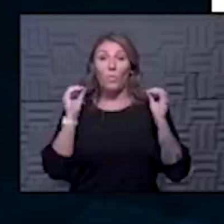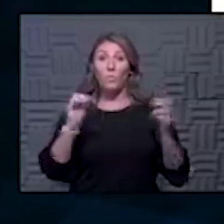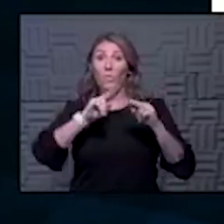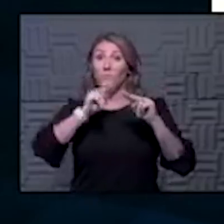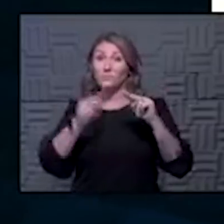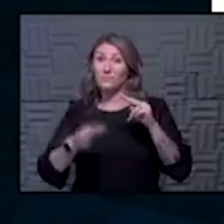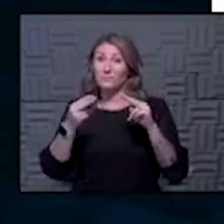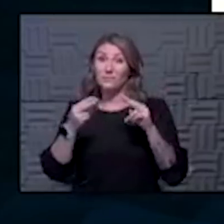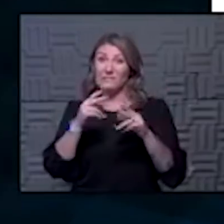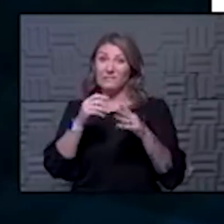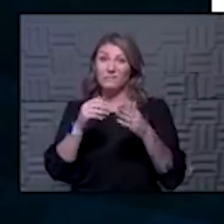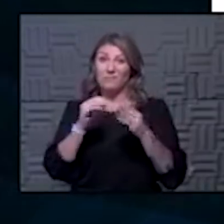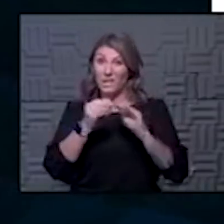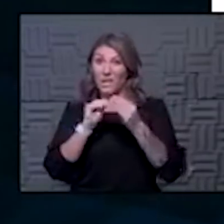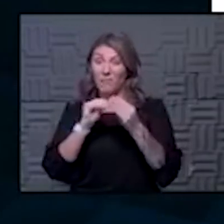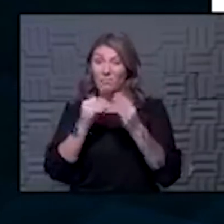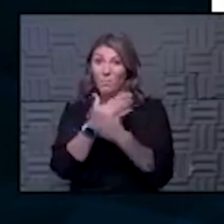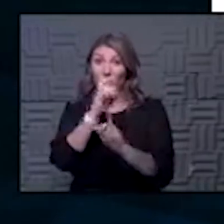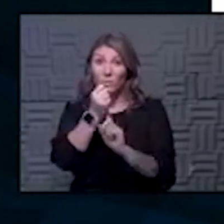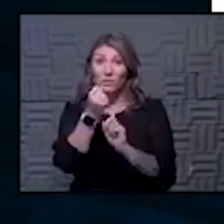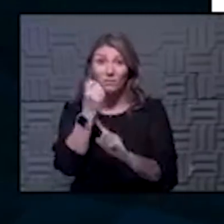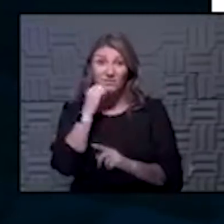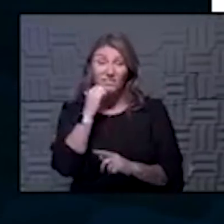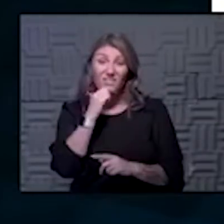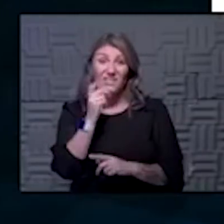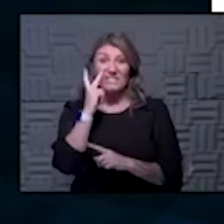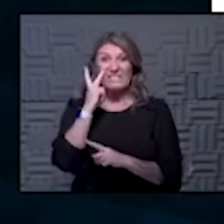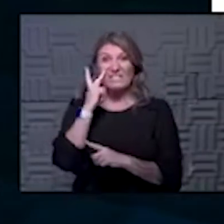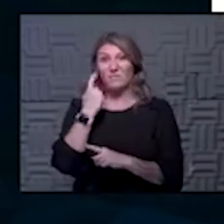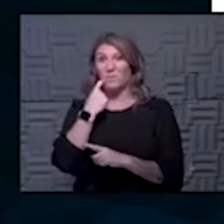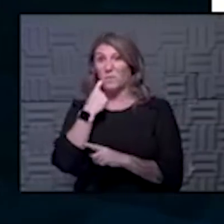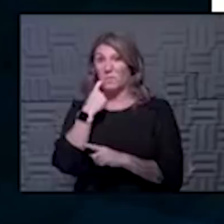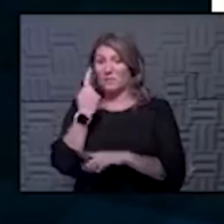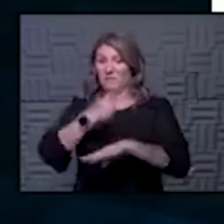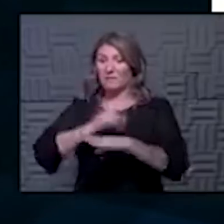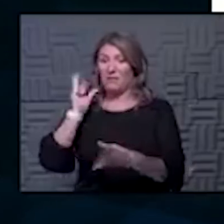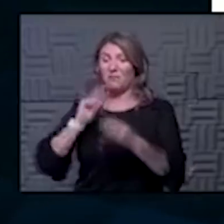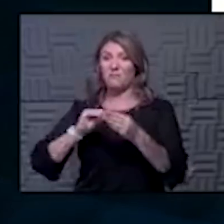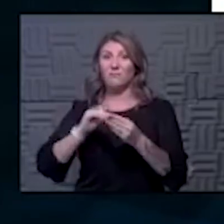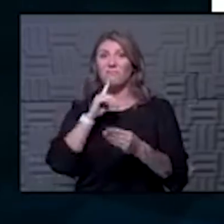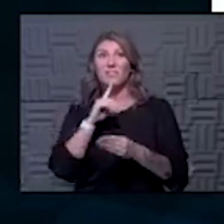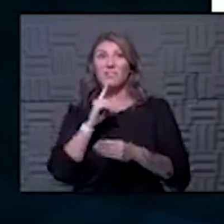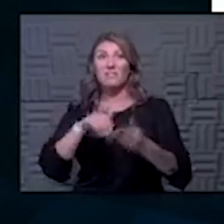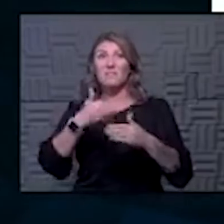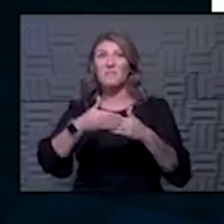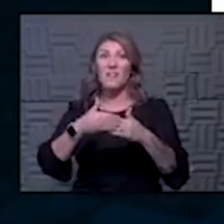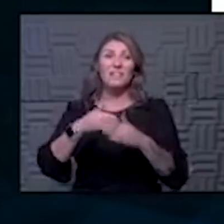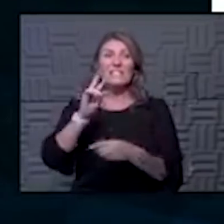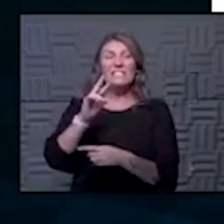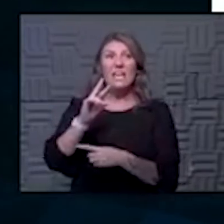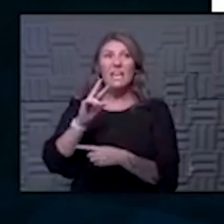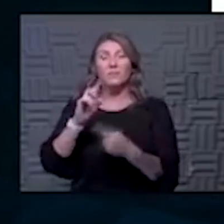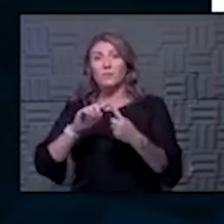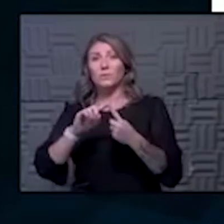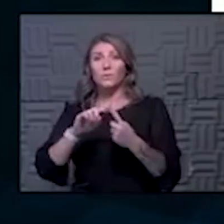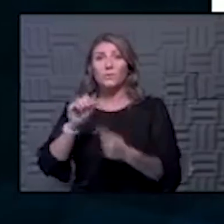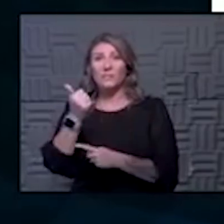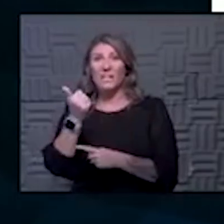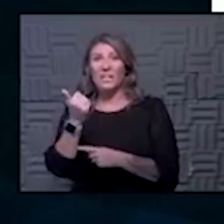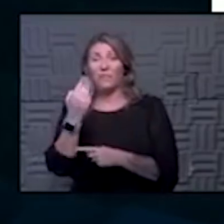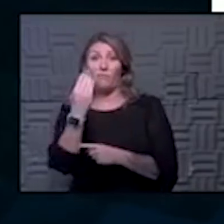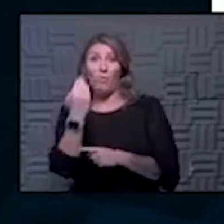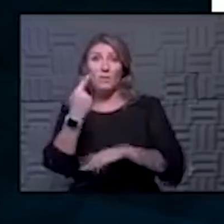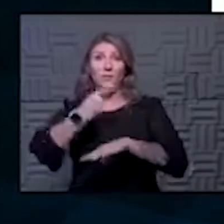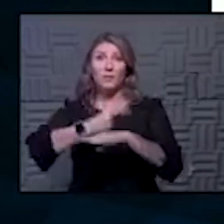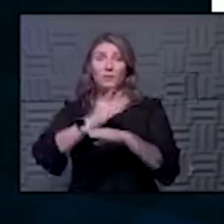new cases per day seen over the past few days. We really expect the next 7 to 10 to 14 days are actually going to be